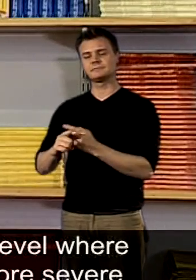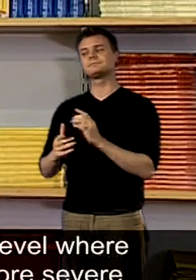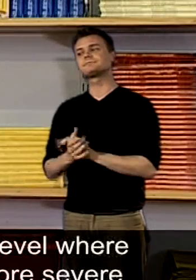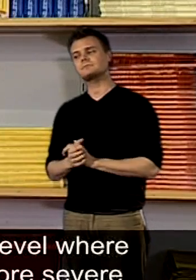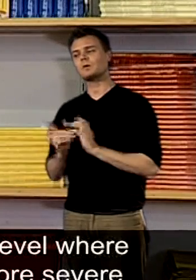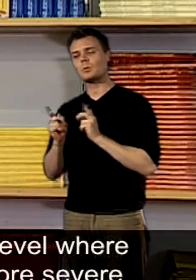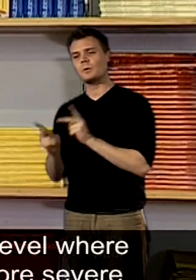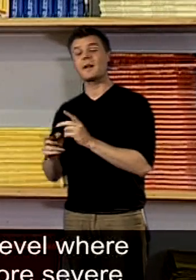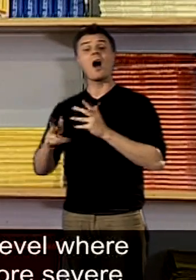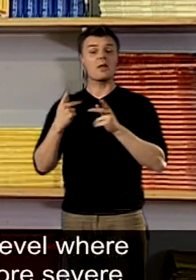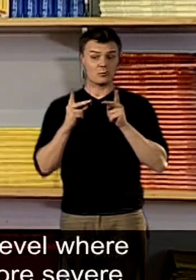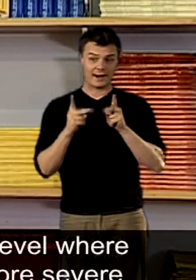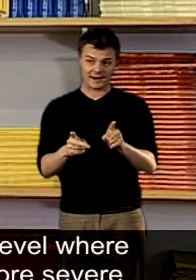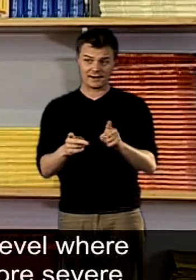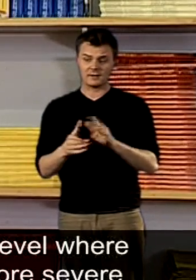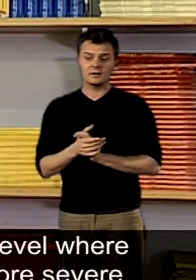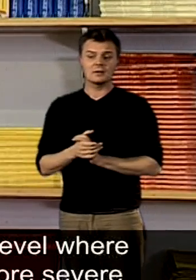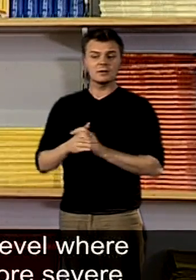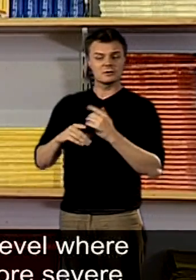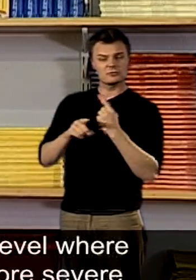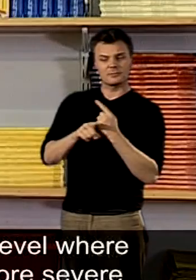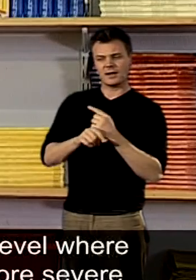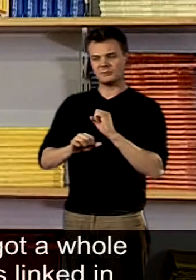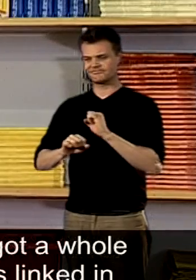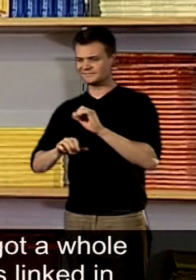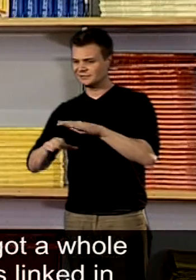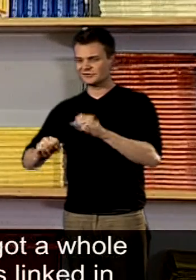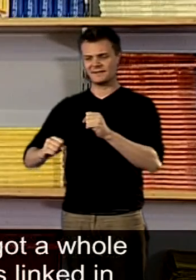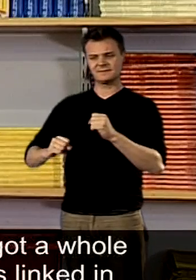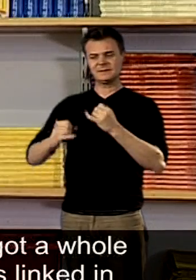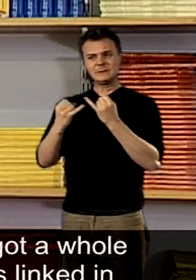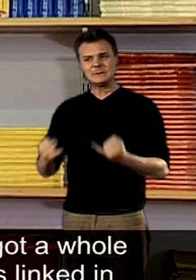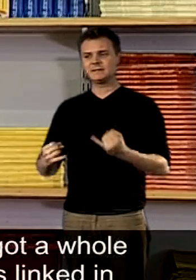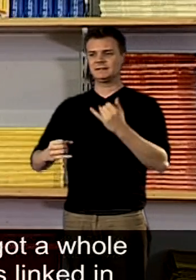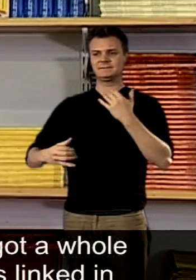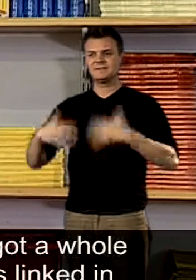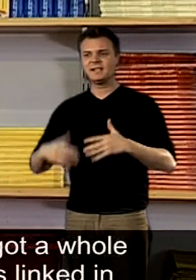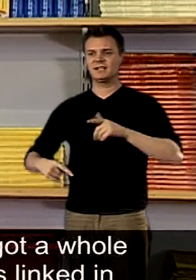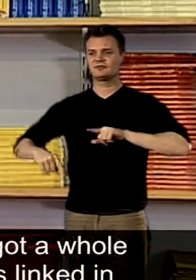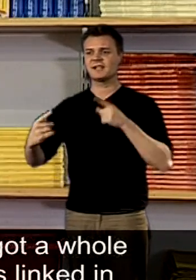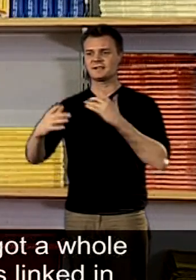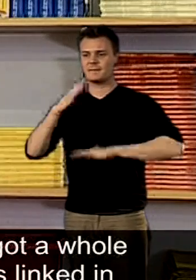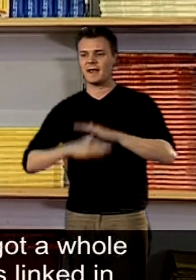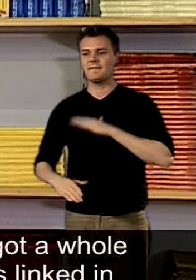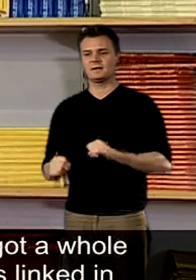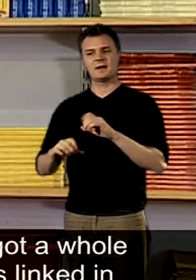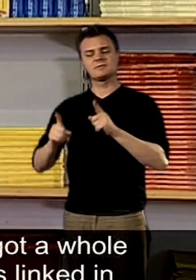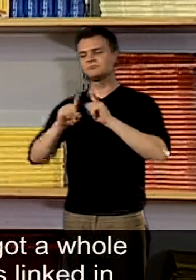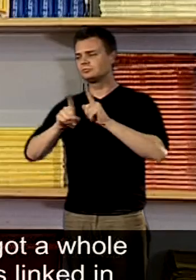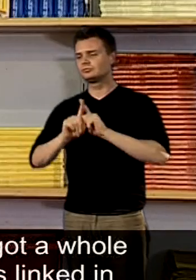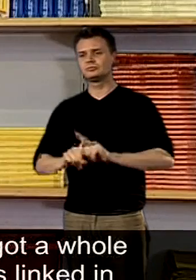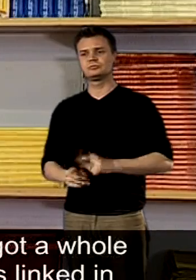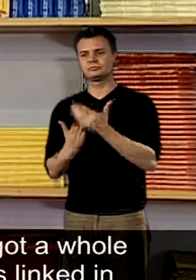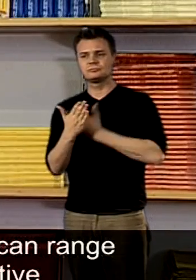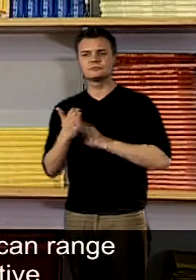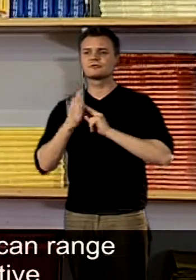level. At the other level, where we're talking about children with more severe challenging behaviour, then we've got a whole raft of strategies in the